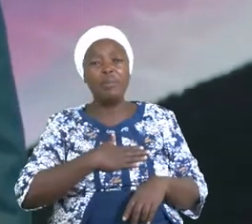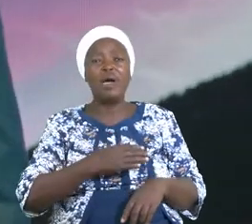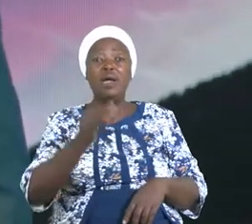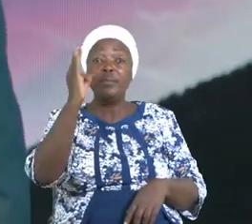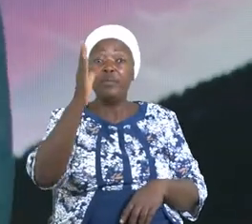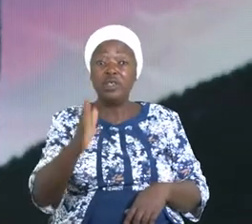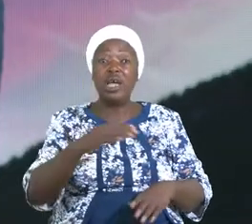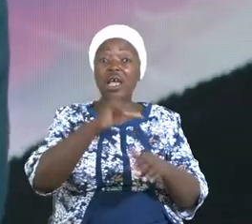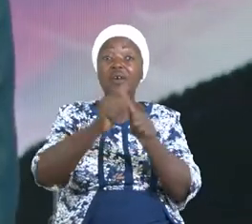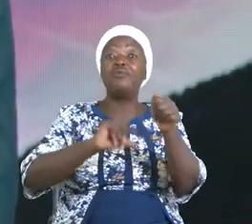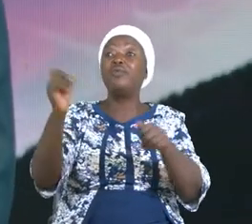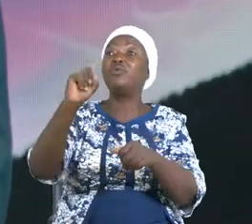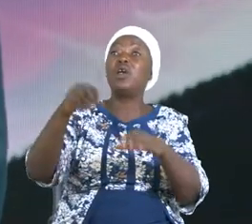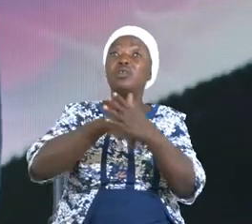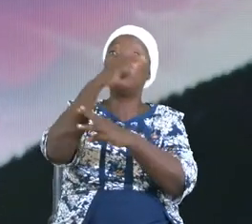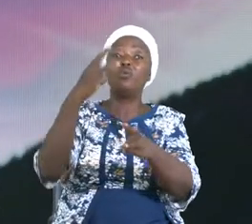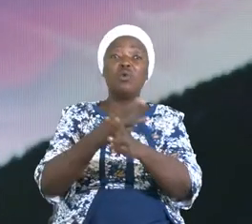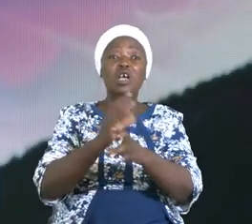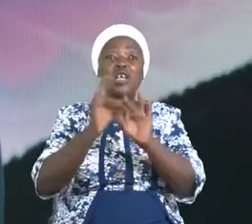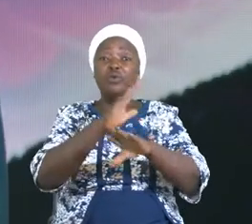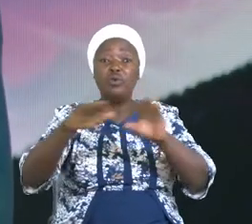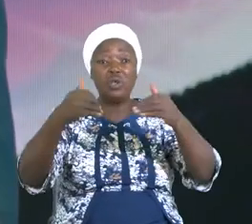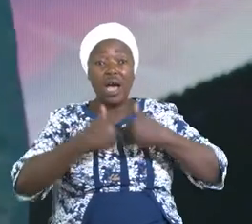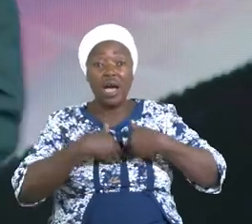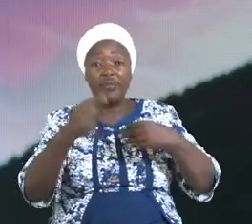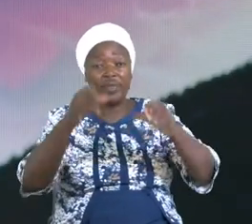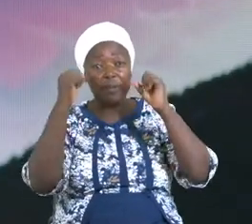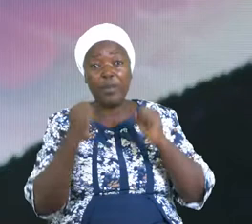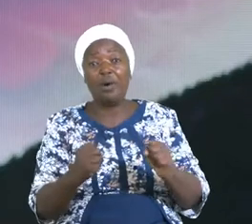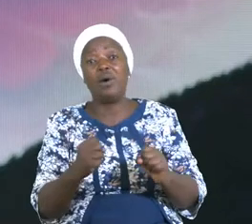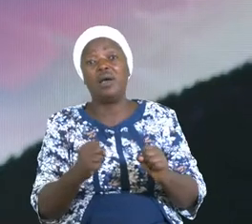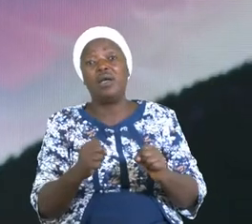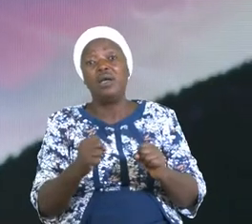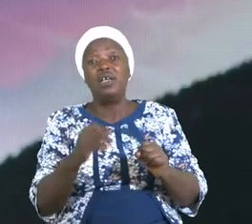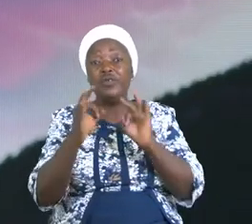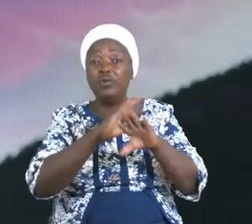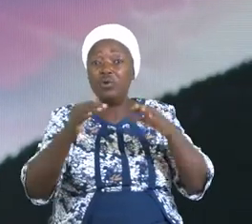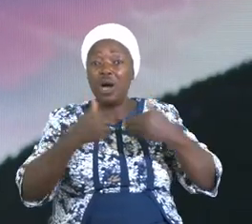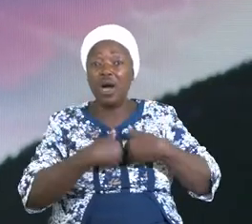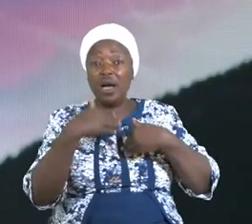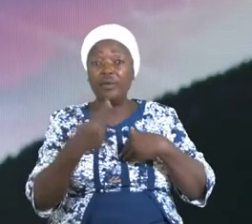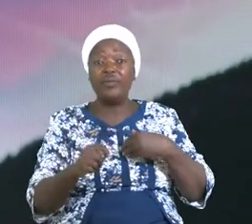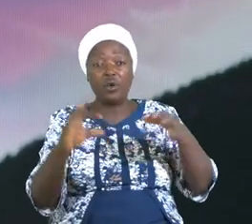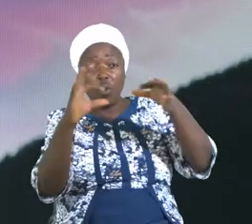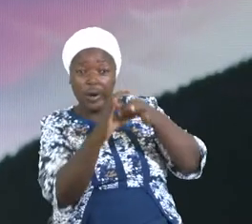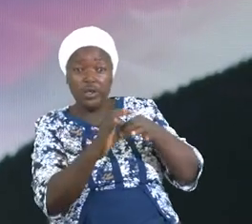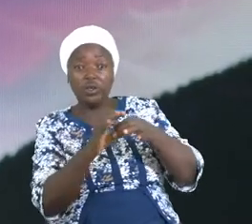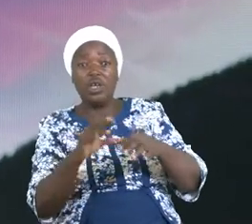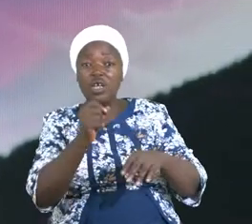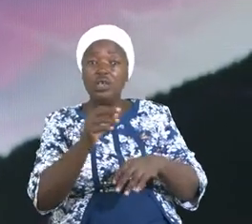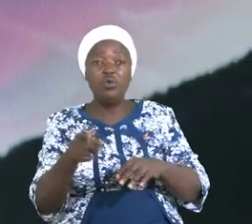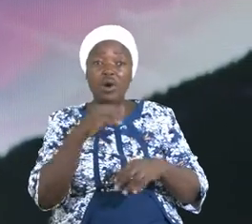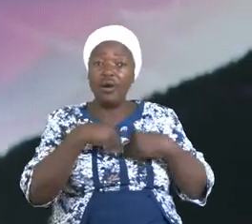over the world. You don't have the power. You don't have the connection. You have not got